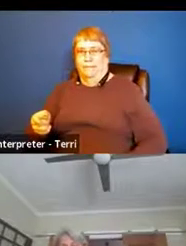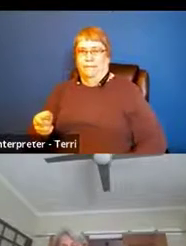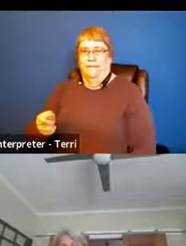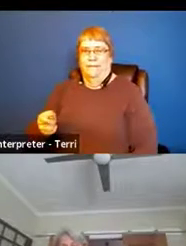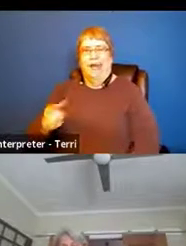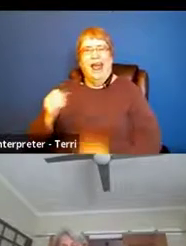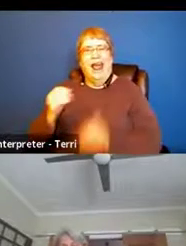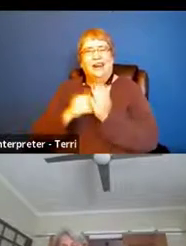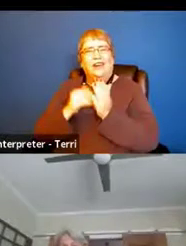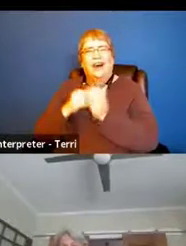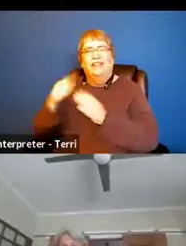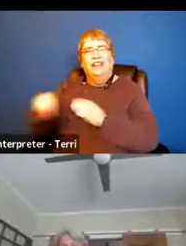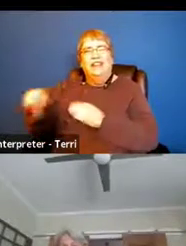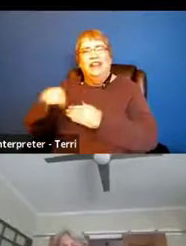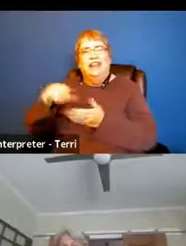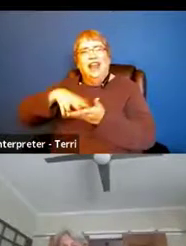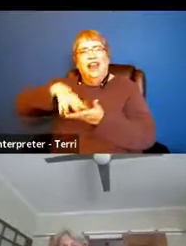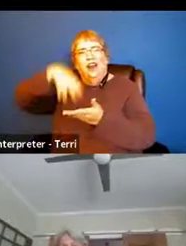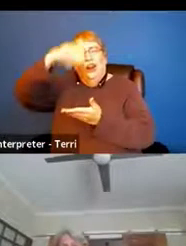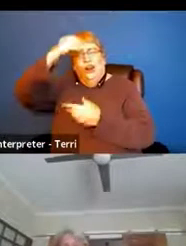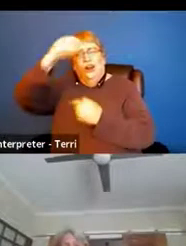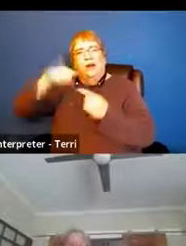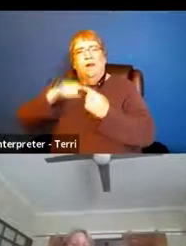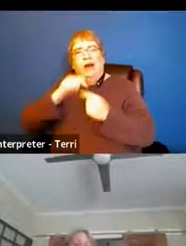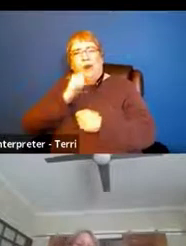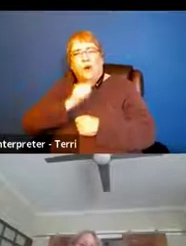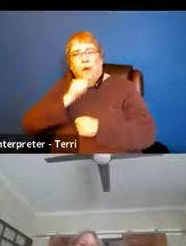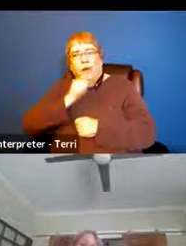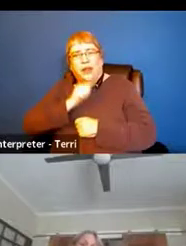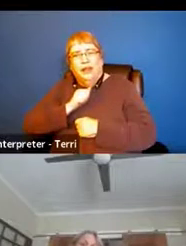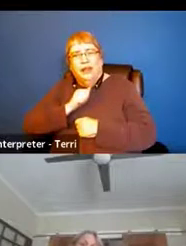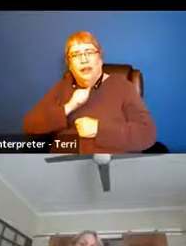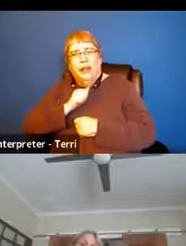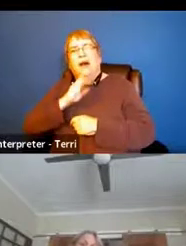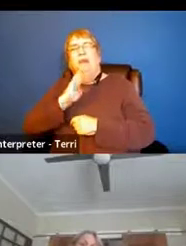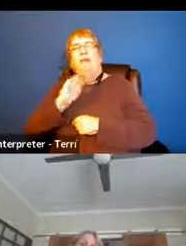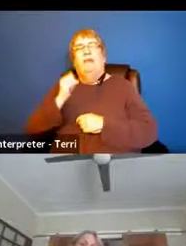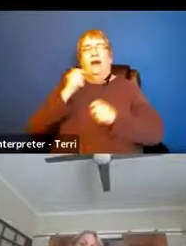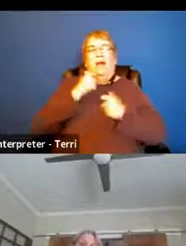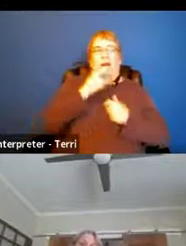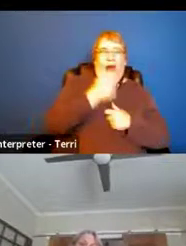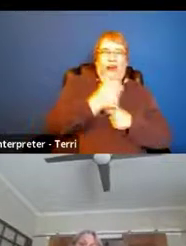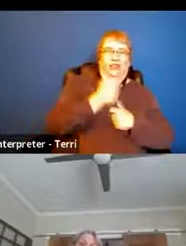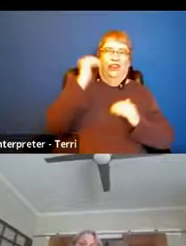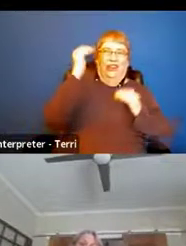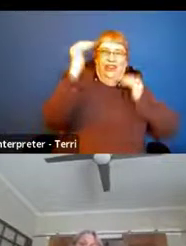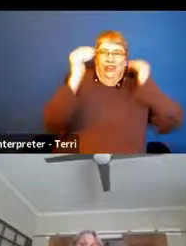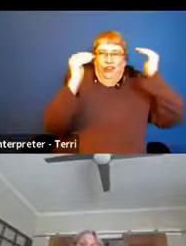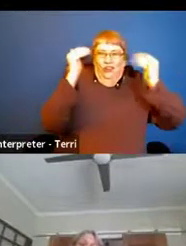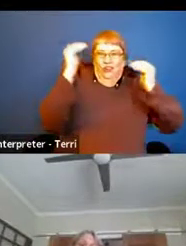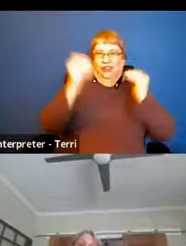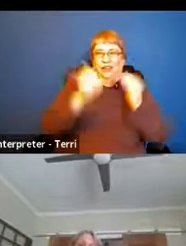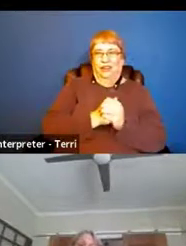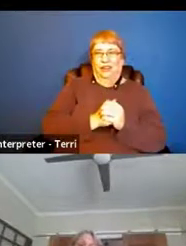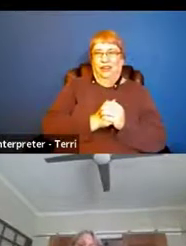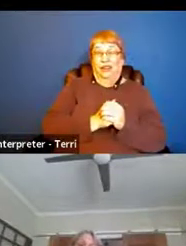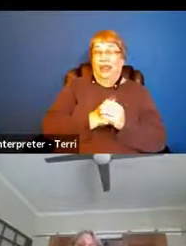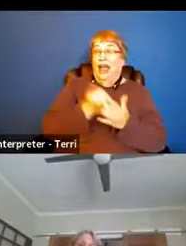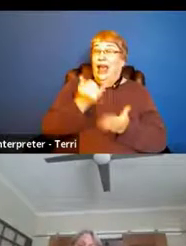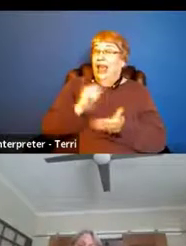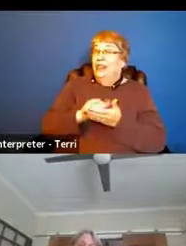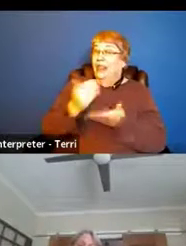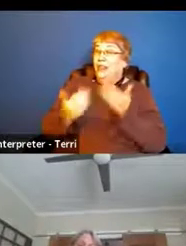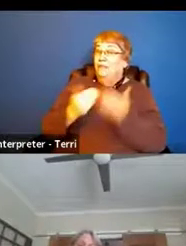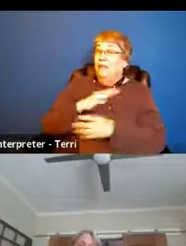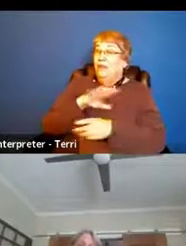people in their lives. So taking good care of yourself, if nothing else, so you can really show up in a beneficial way. And that might include too, getting your